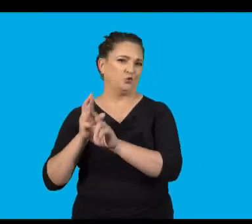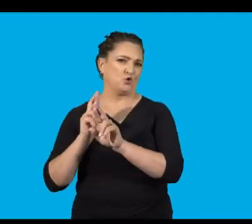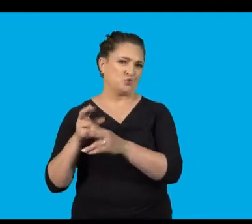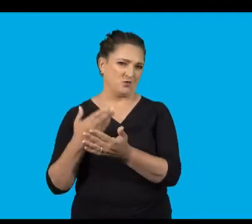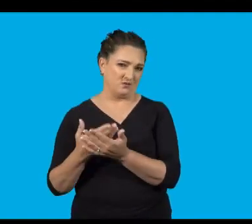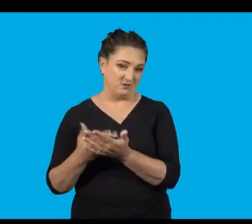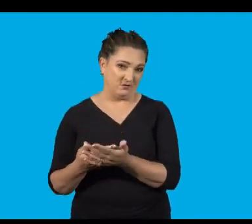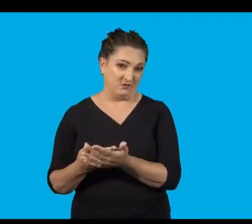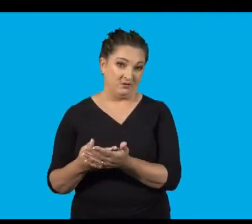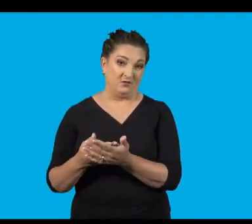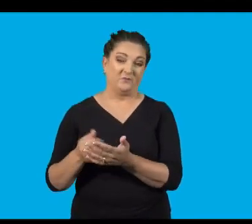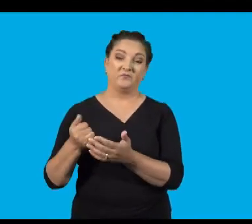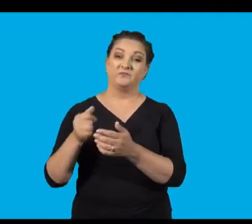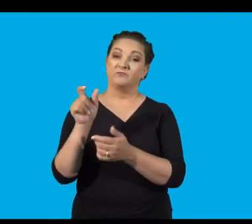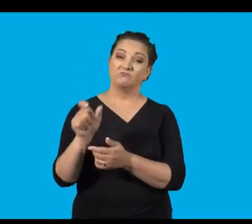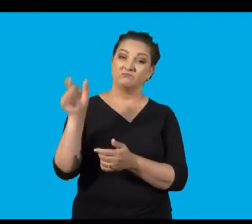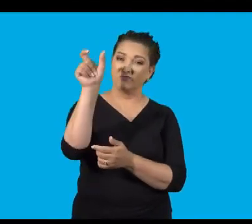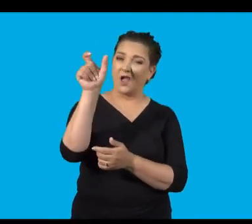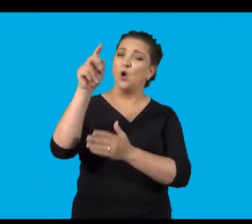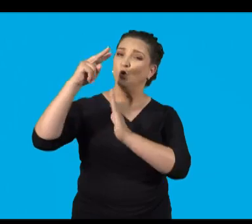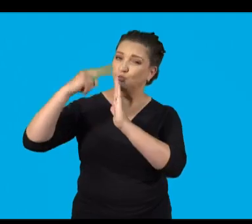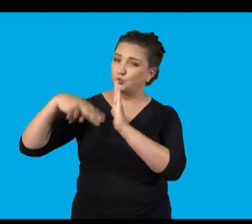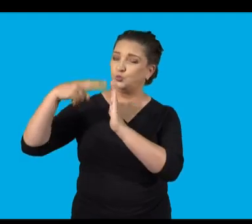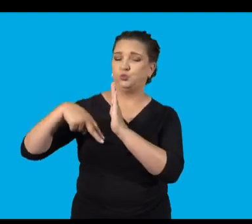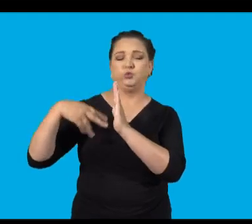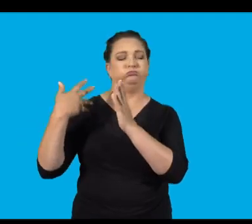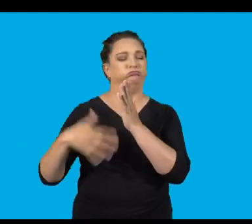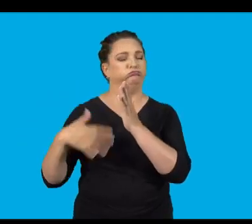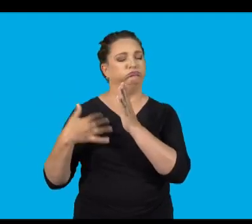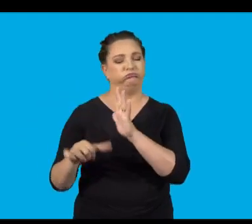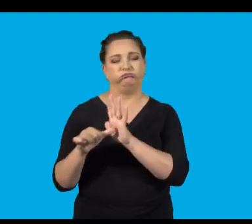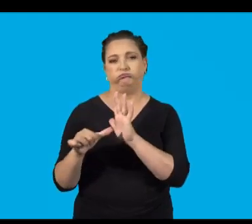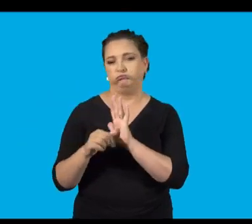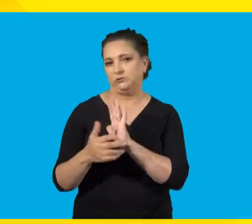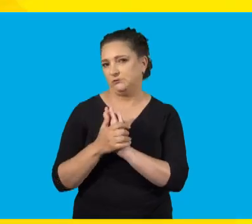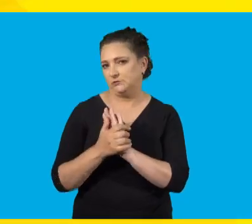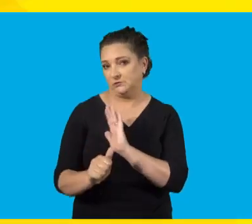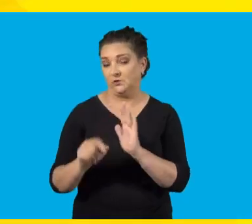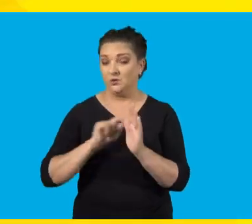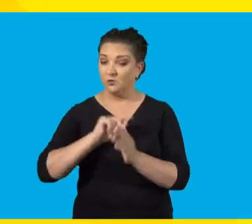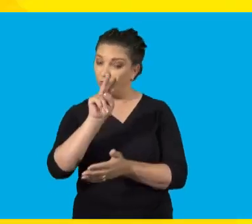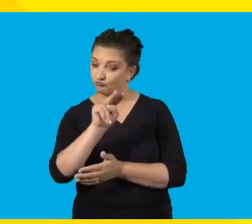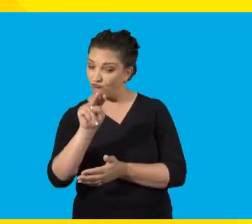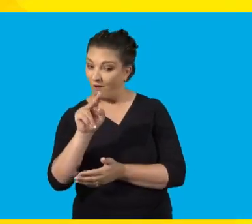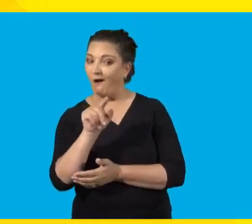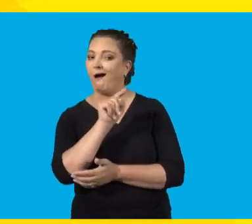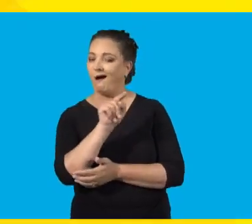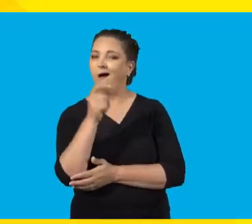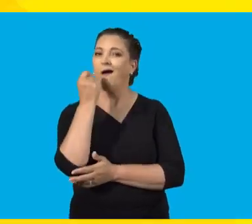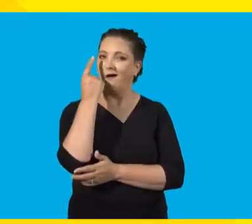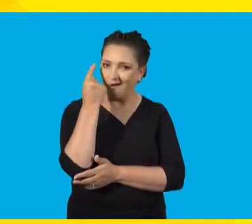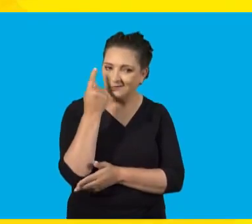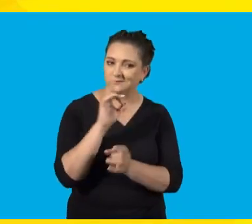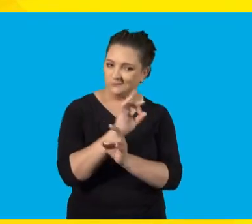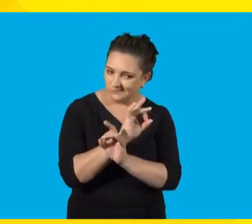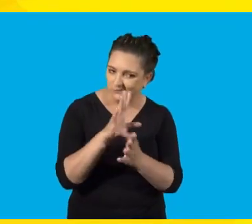language question given to you. And remember, reading skills is of paramount importance. In order to understand